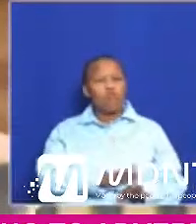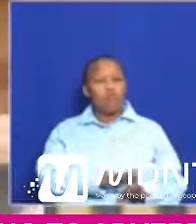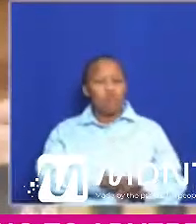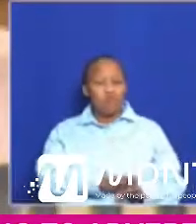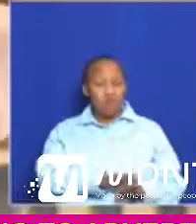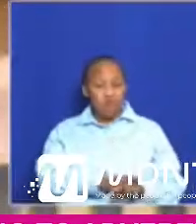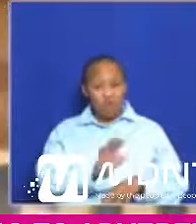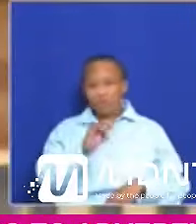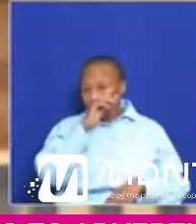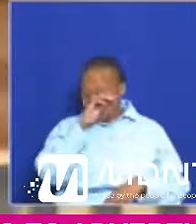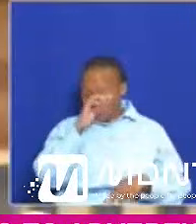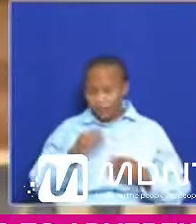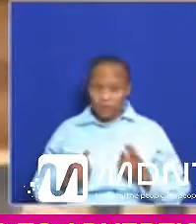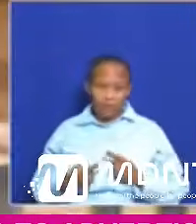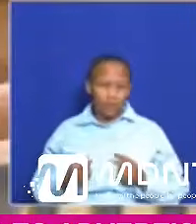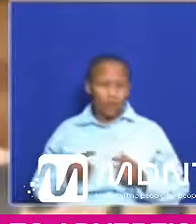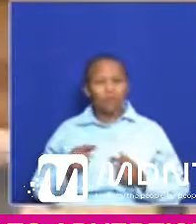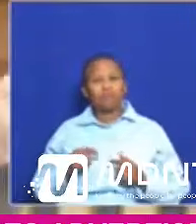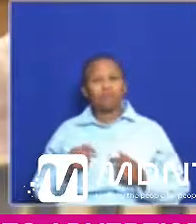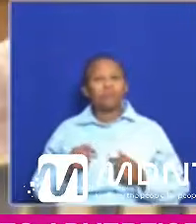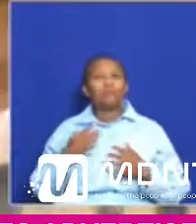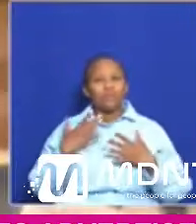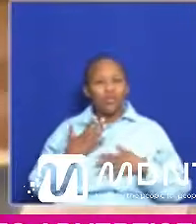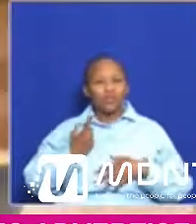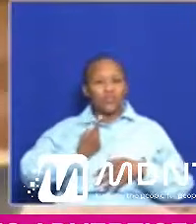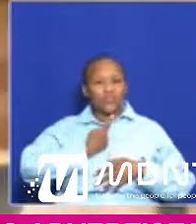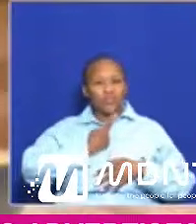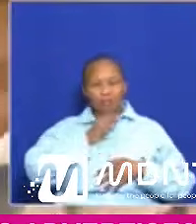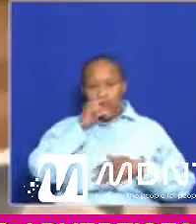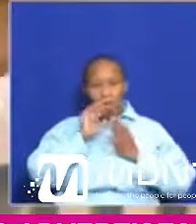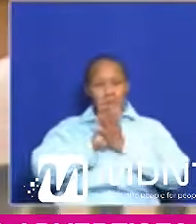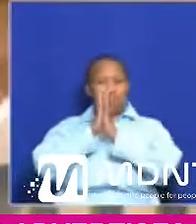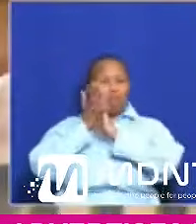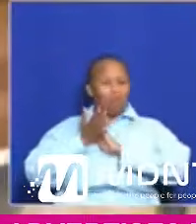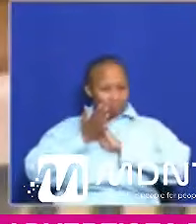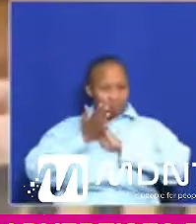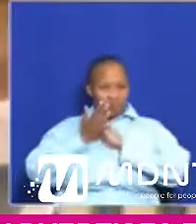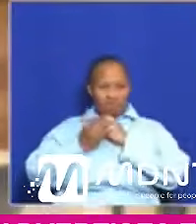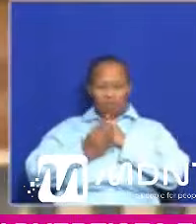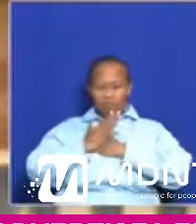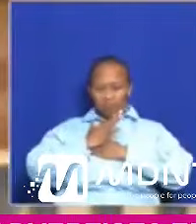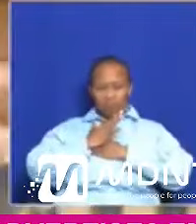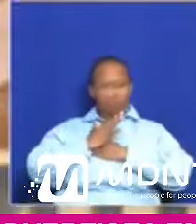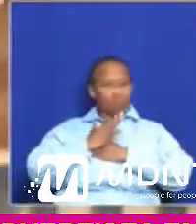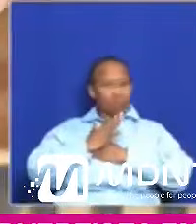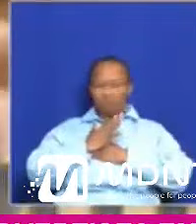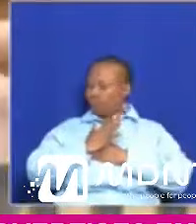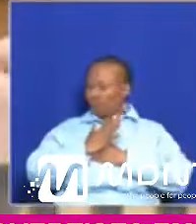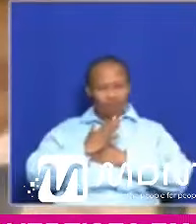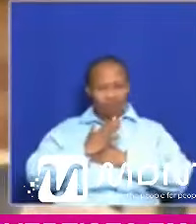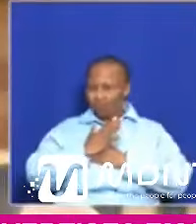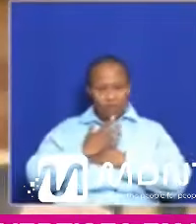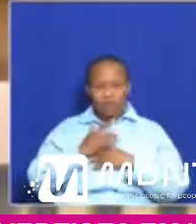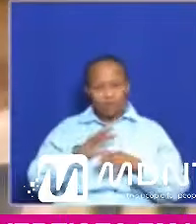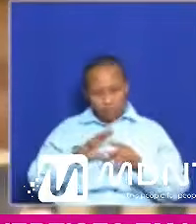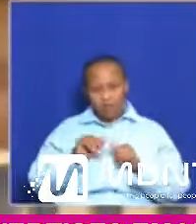to self-incrimination, which is the right that you're being afforded under the 47 Act. There's a right that